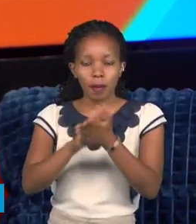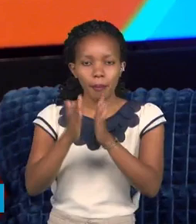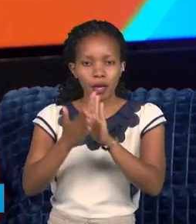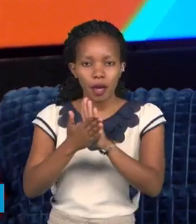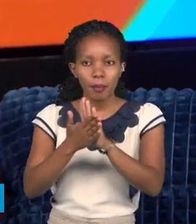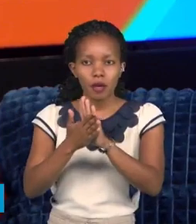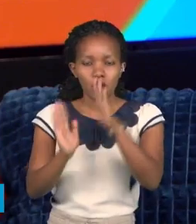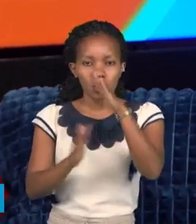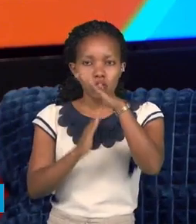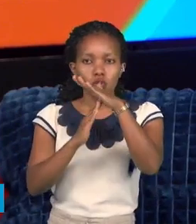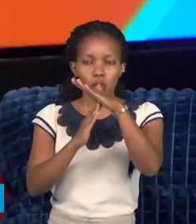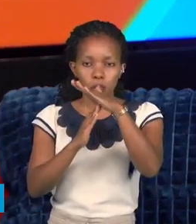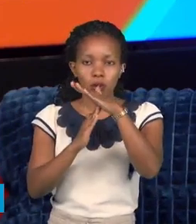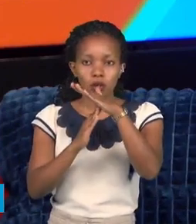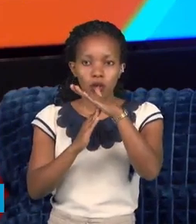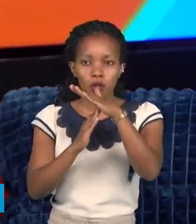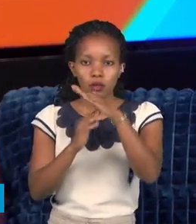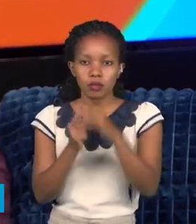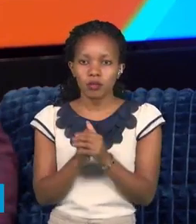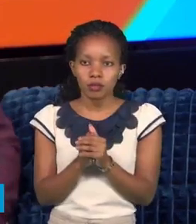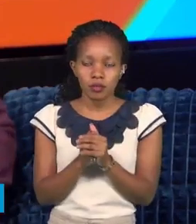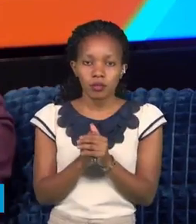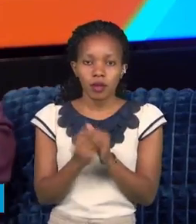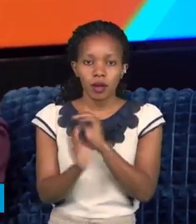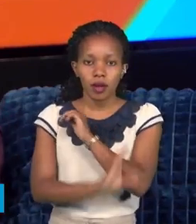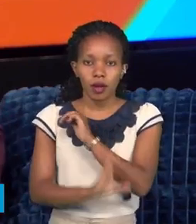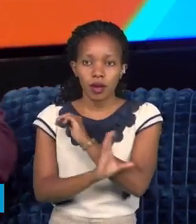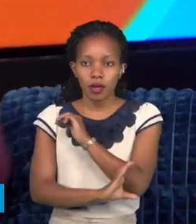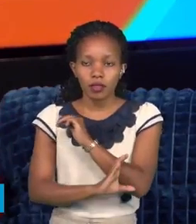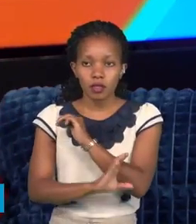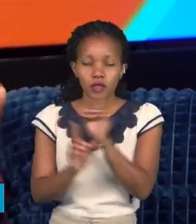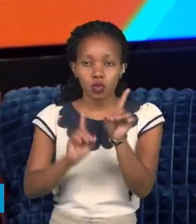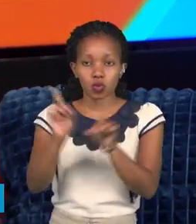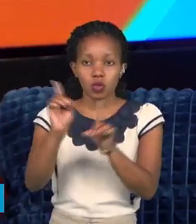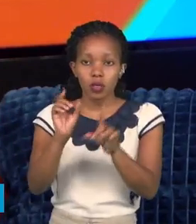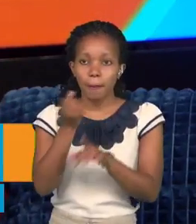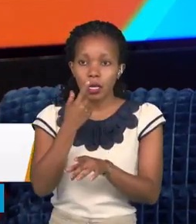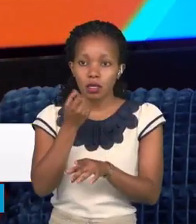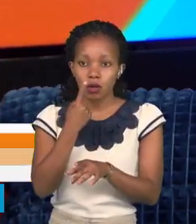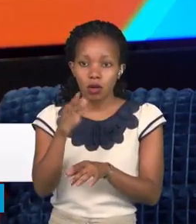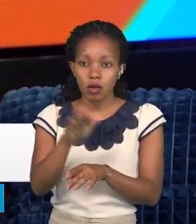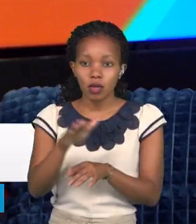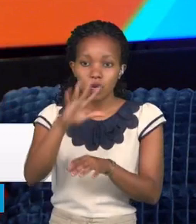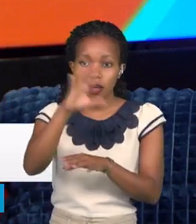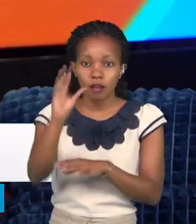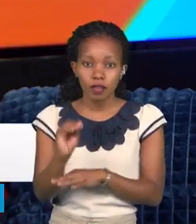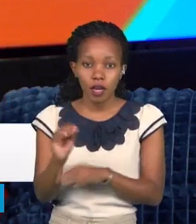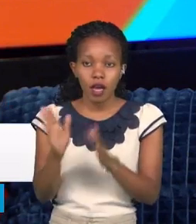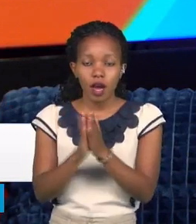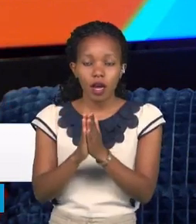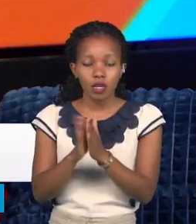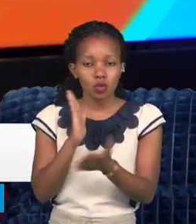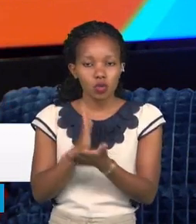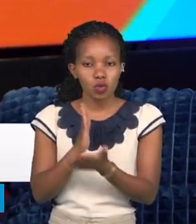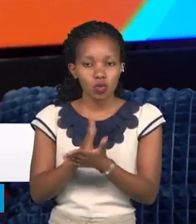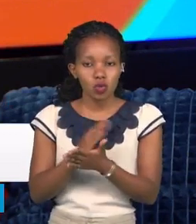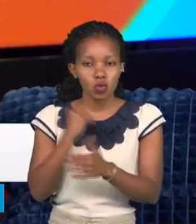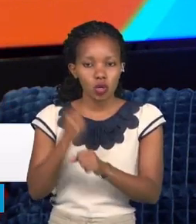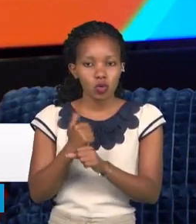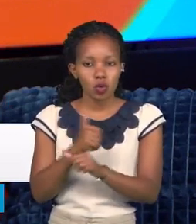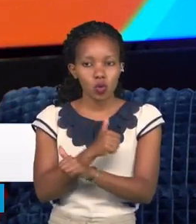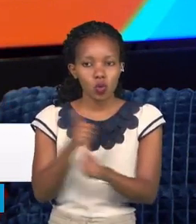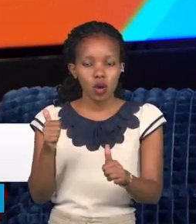most looked, or maybe sought after tourism, that's medical tourism destinations in Africa. And trust me, we're doing well as far as